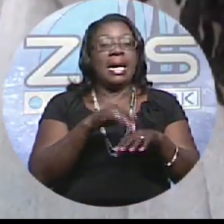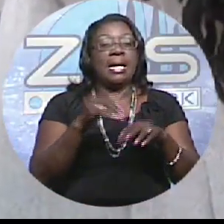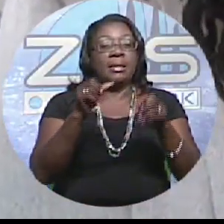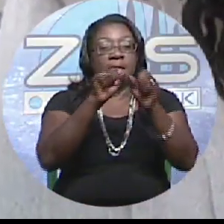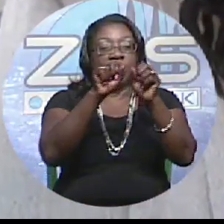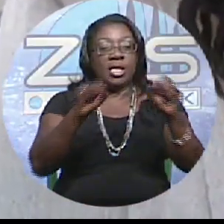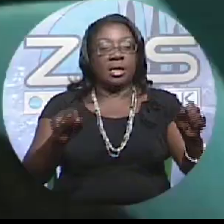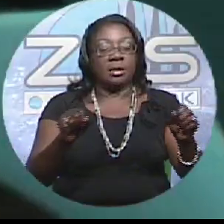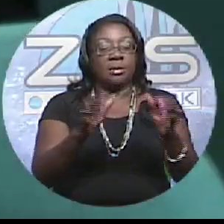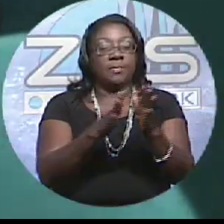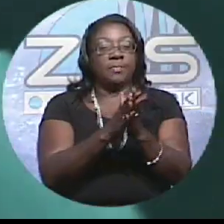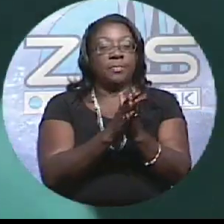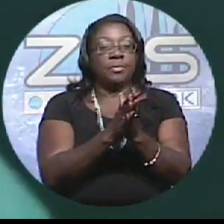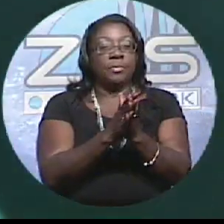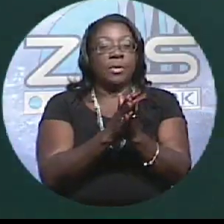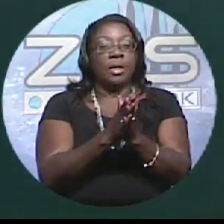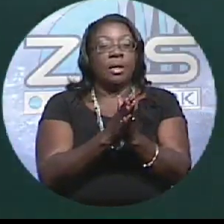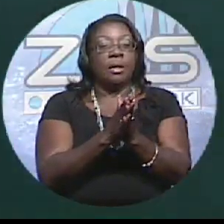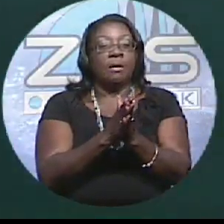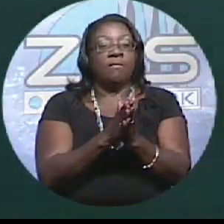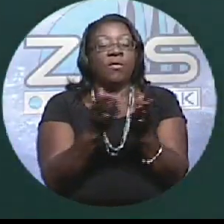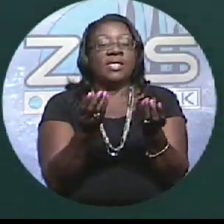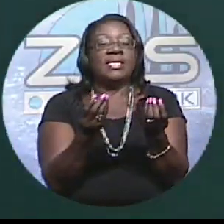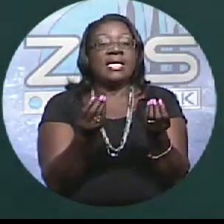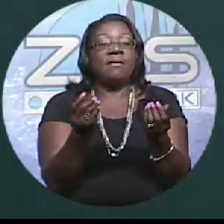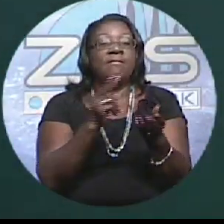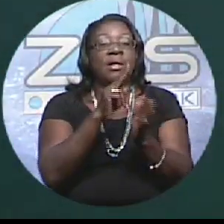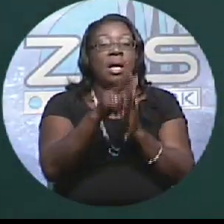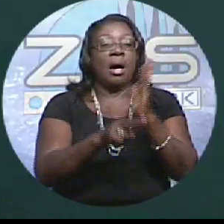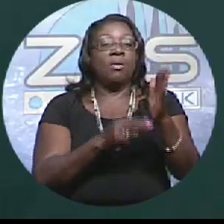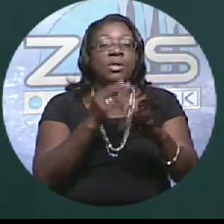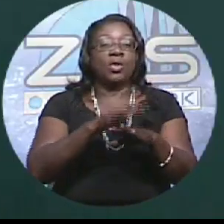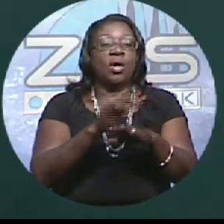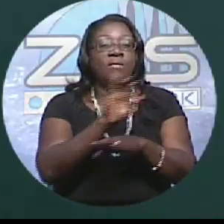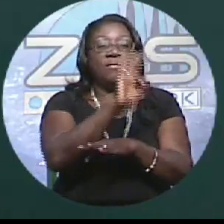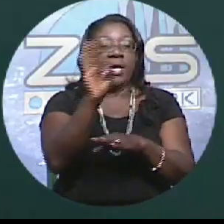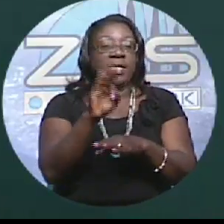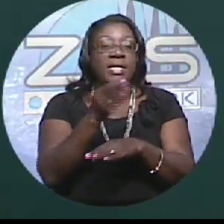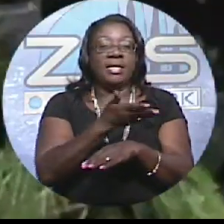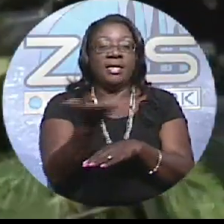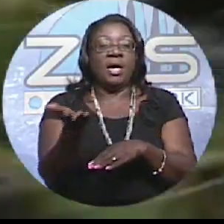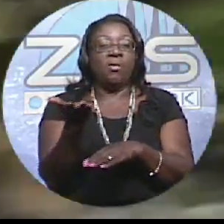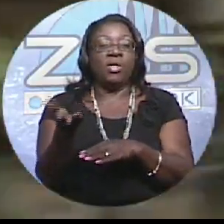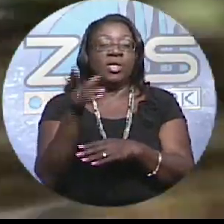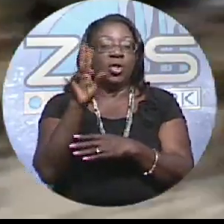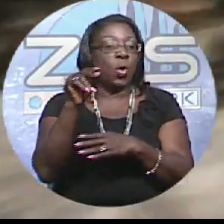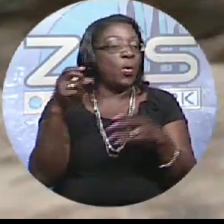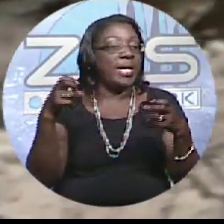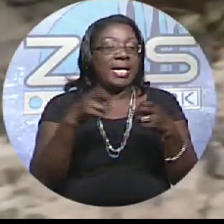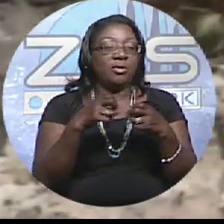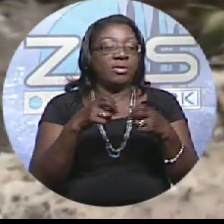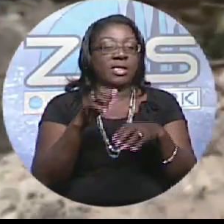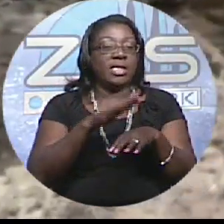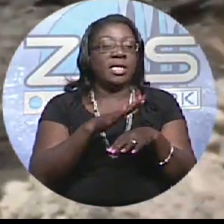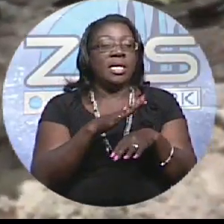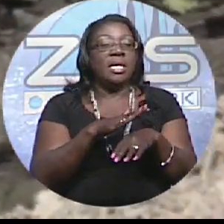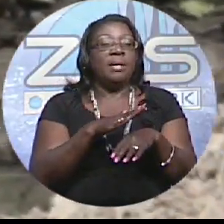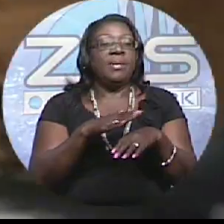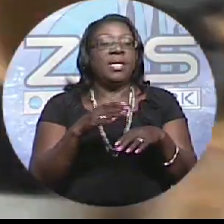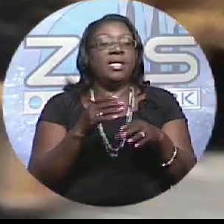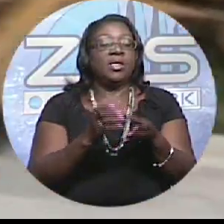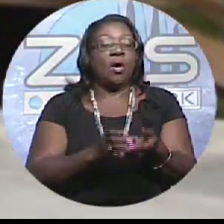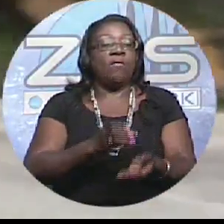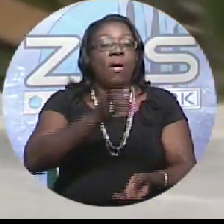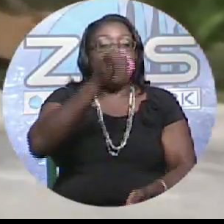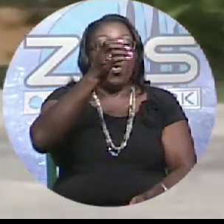time of the storm. For several hours Friday, there was a loss of electricity in the south due to a damaged pole. The pole